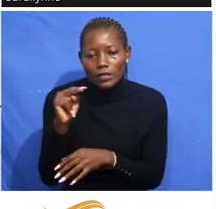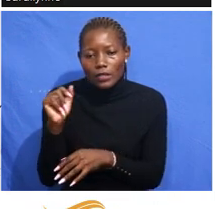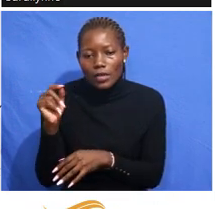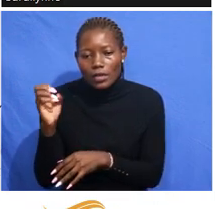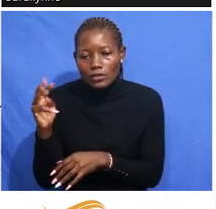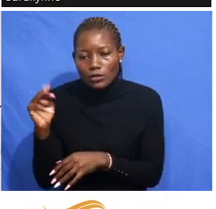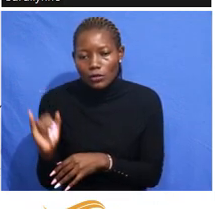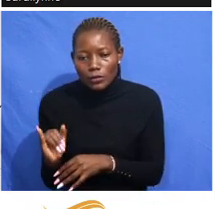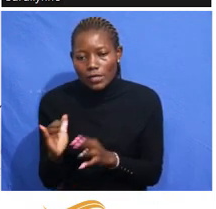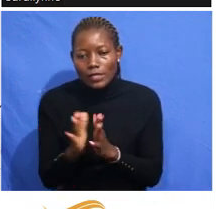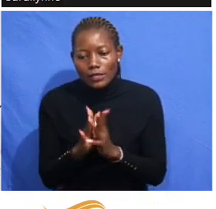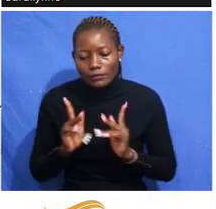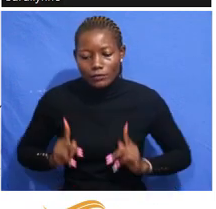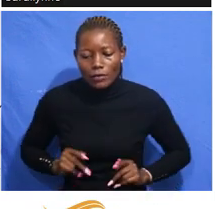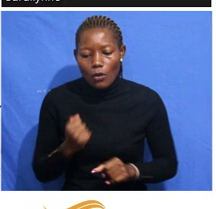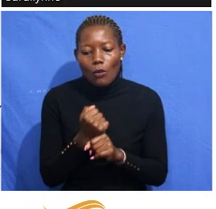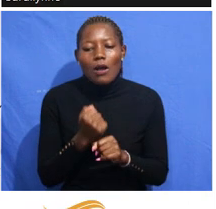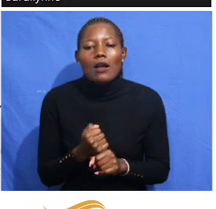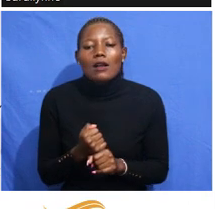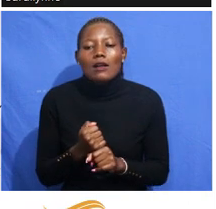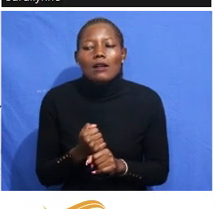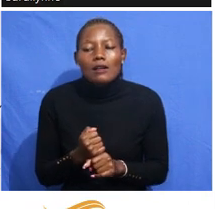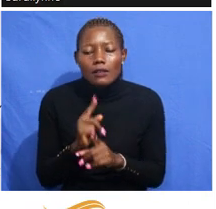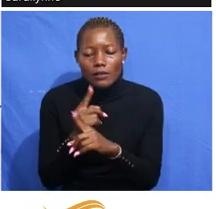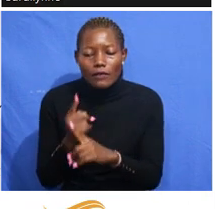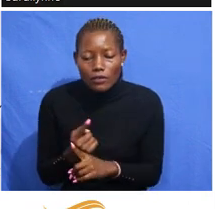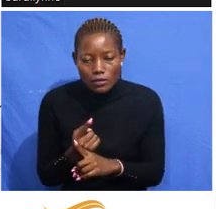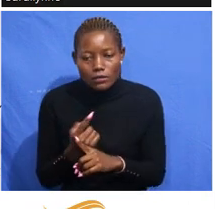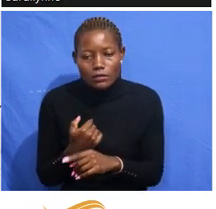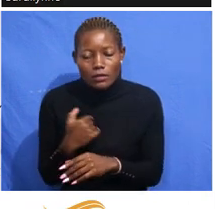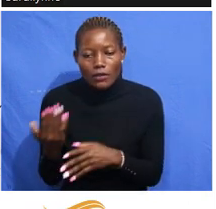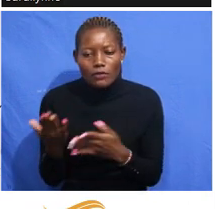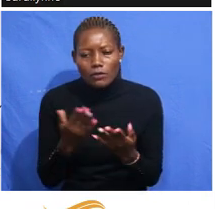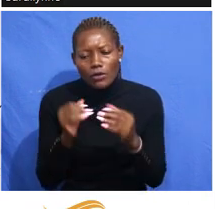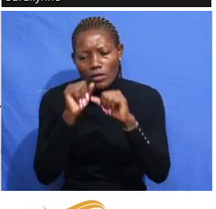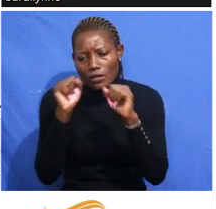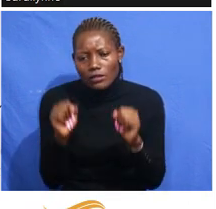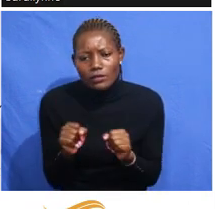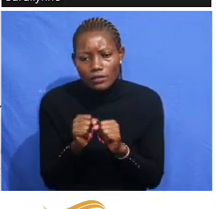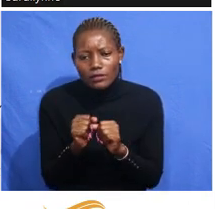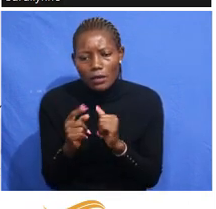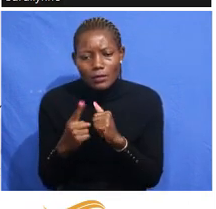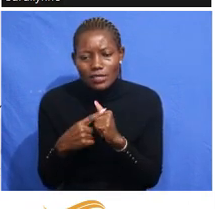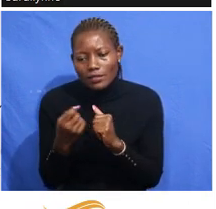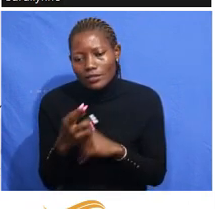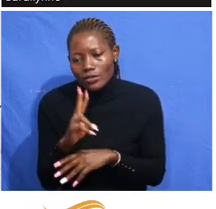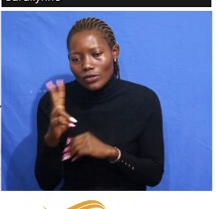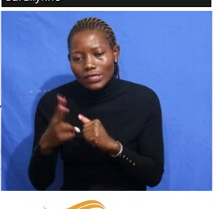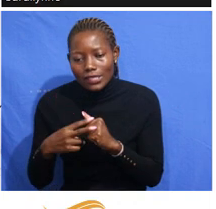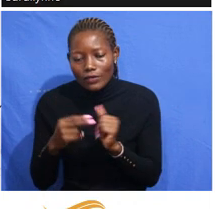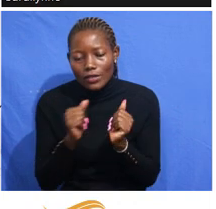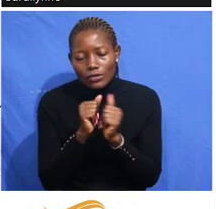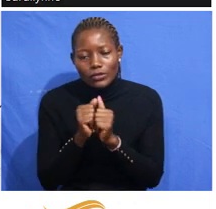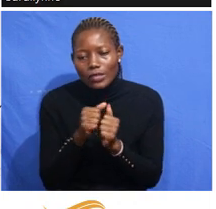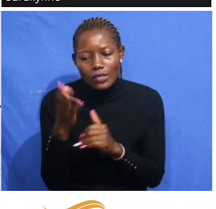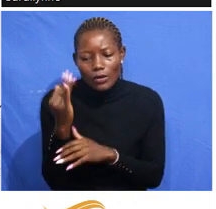physiology deals with the functions. And I have actually brought those systems, those 6 or 7 systems together, because